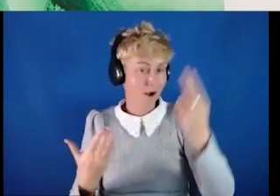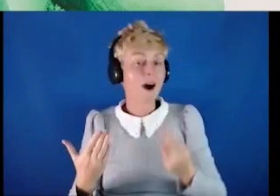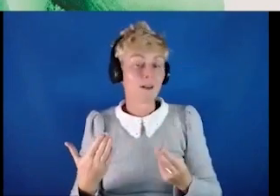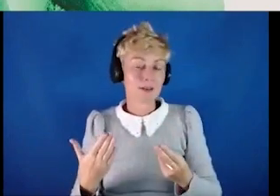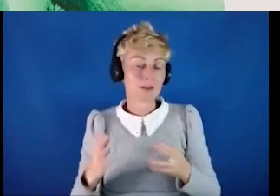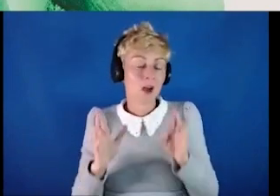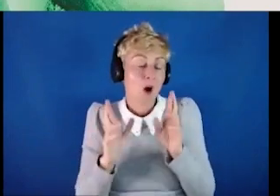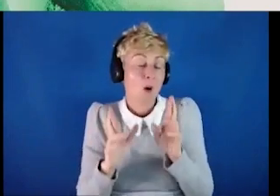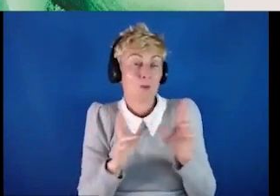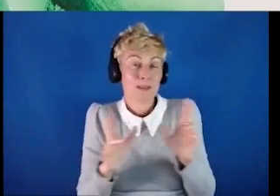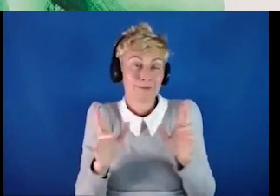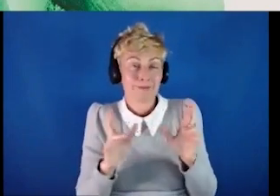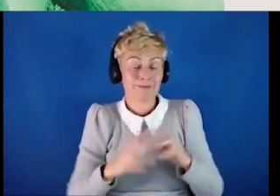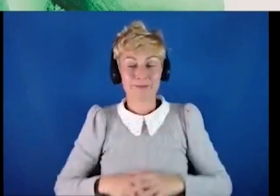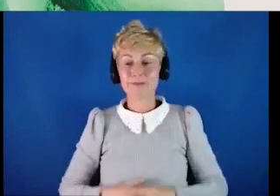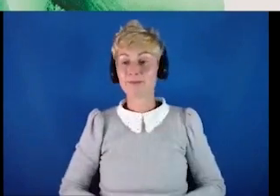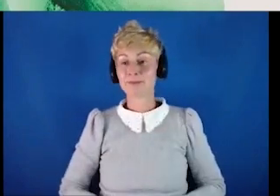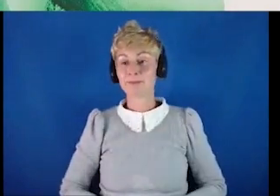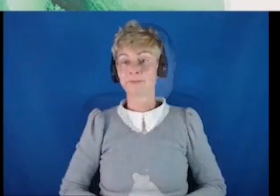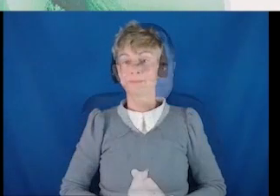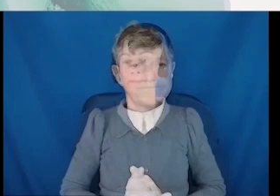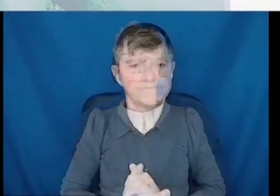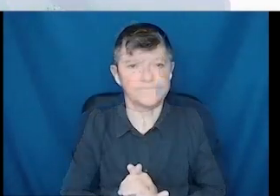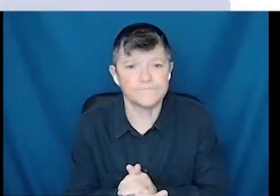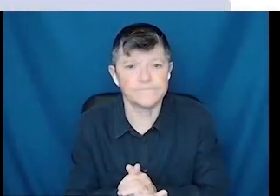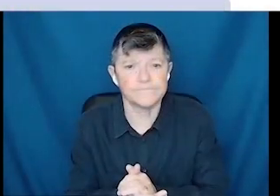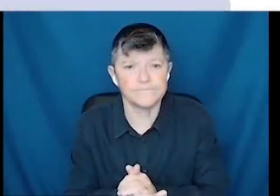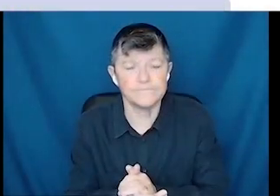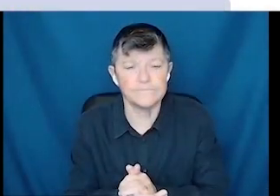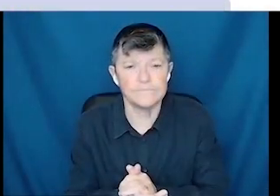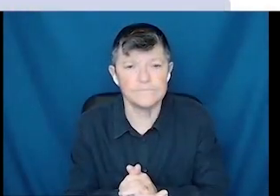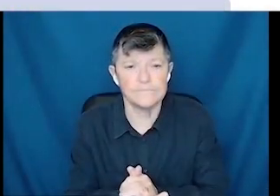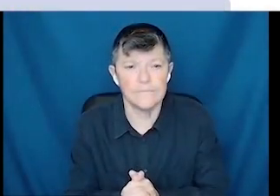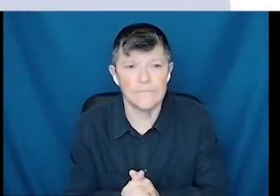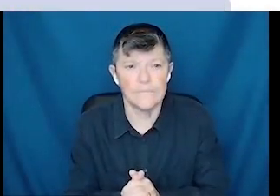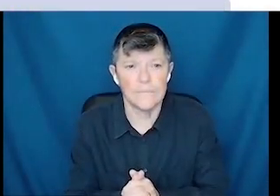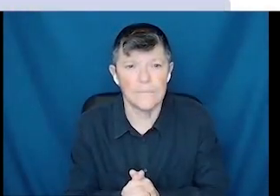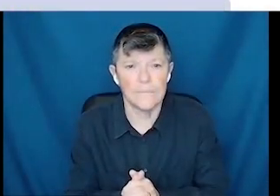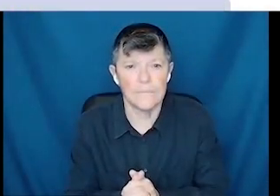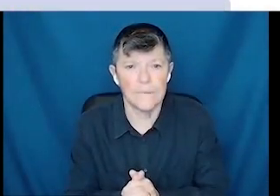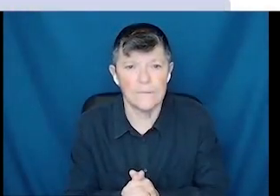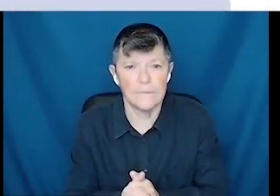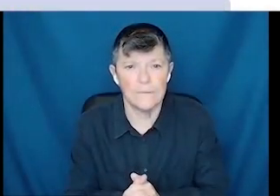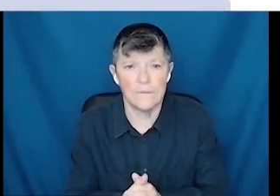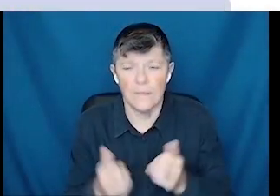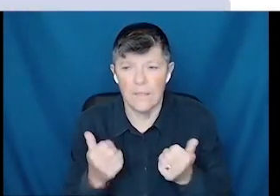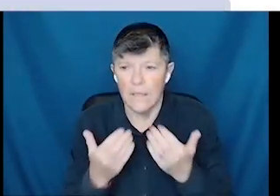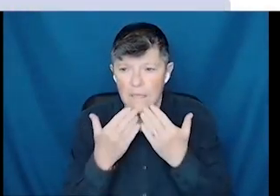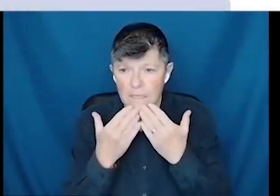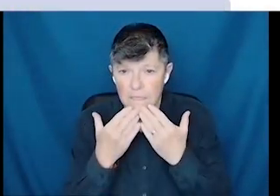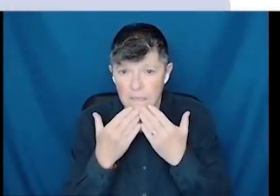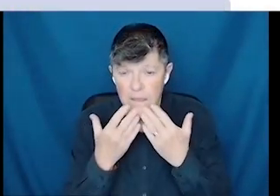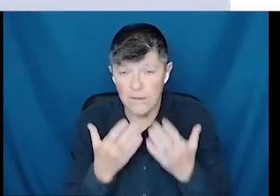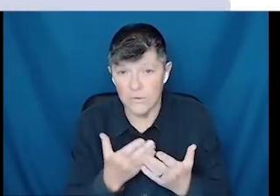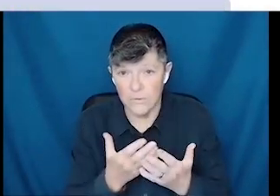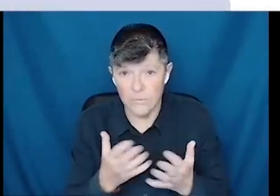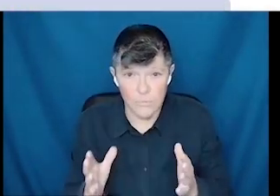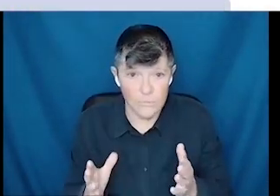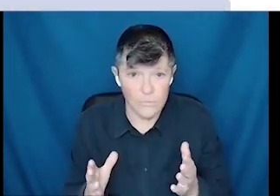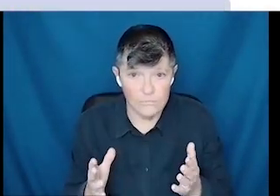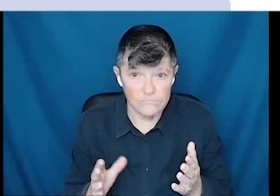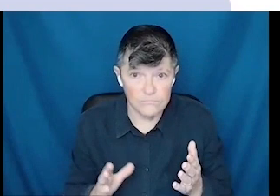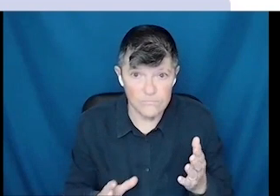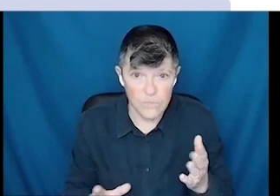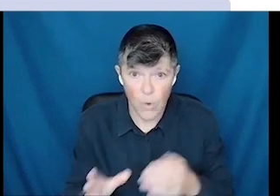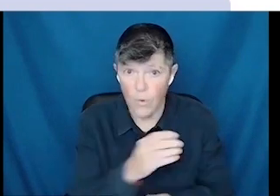that toolkit as well. Great. So thank you all for this sort of